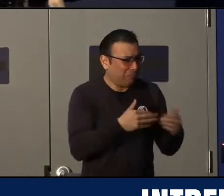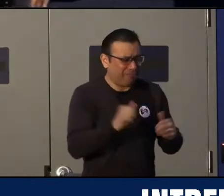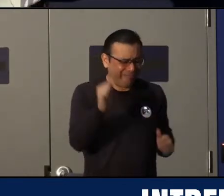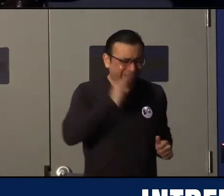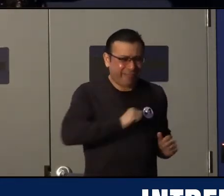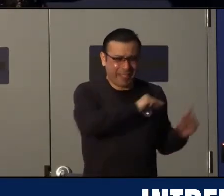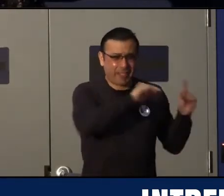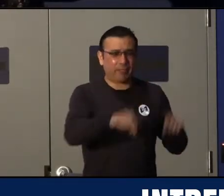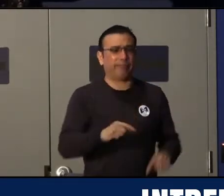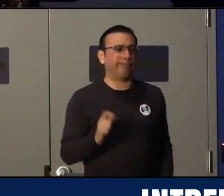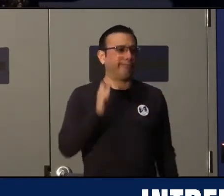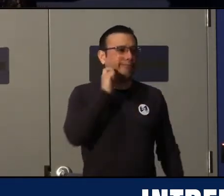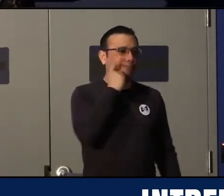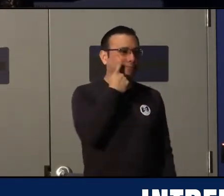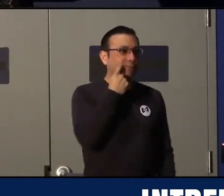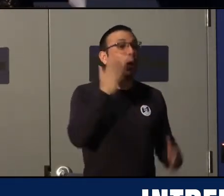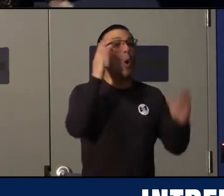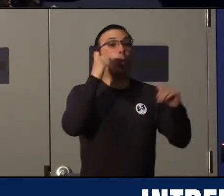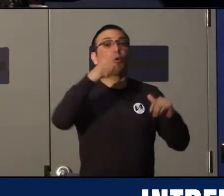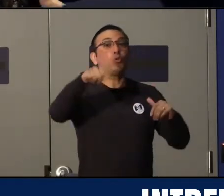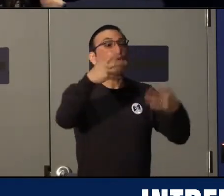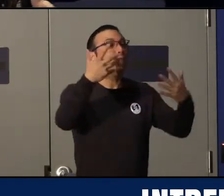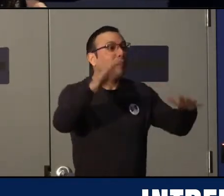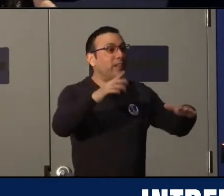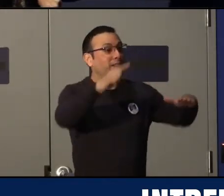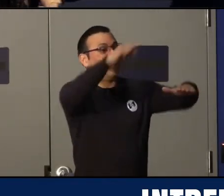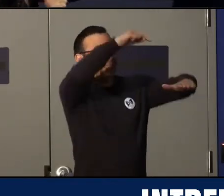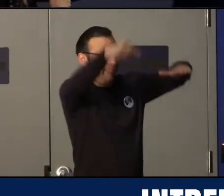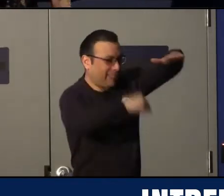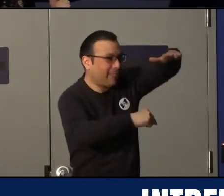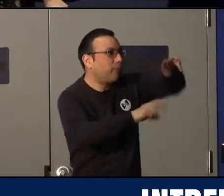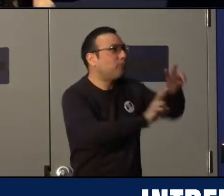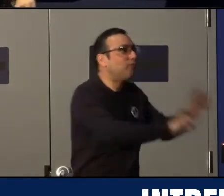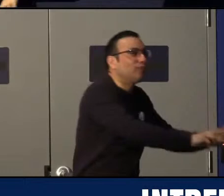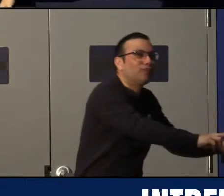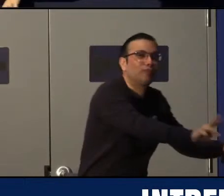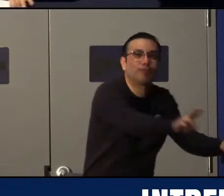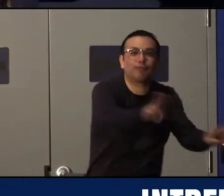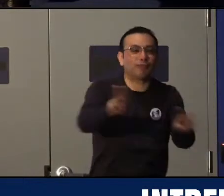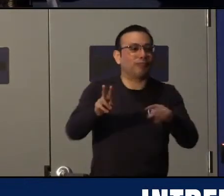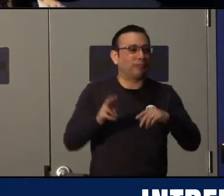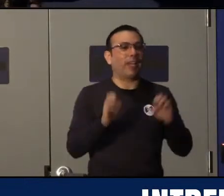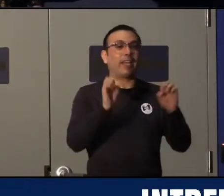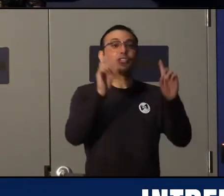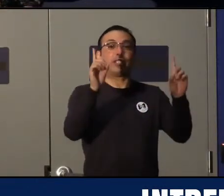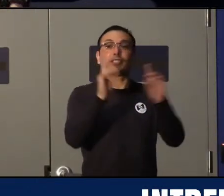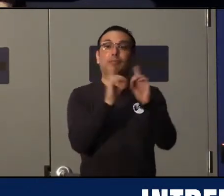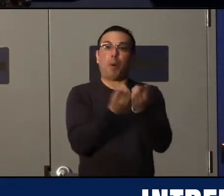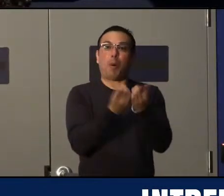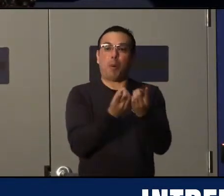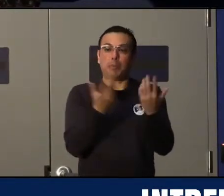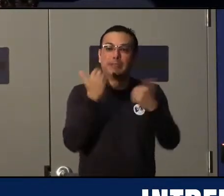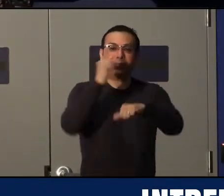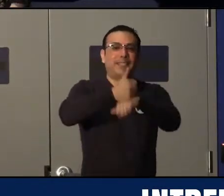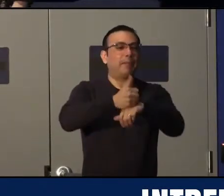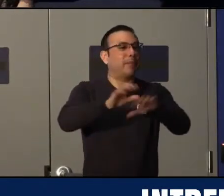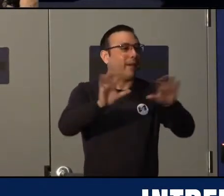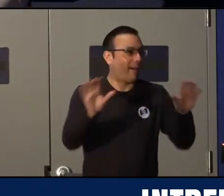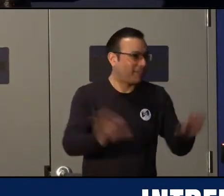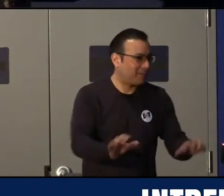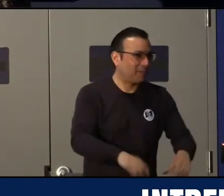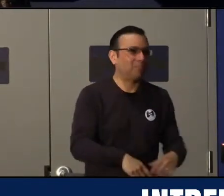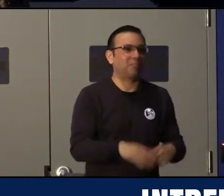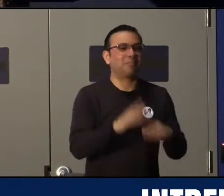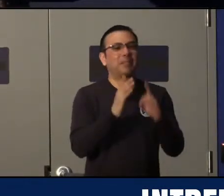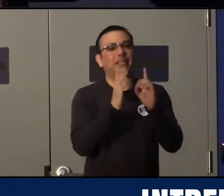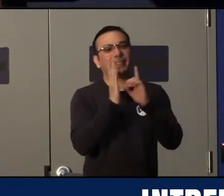to explore some of the amazing cool things we have going on downstairs. Our education department has some great activities and demonstrations. We've also